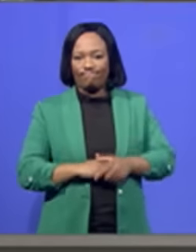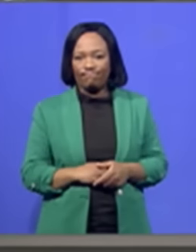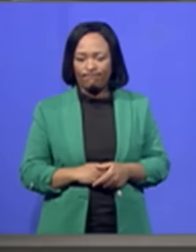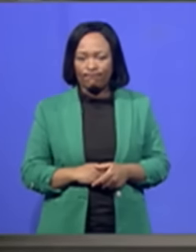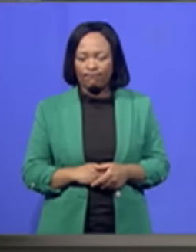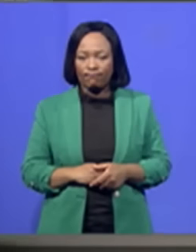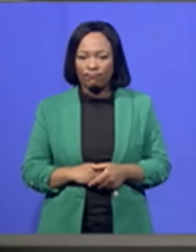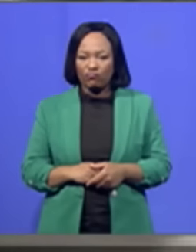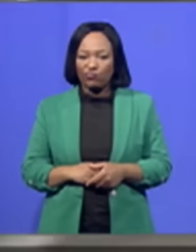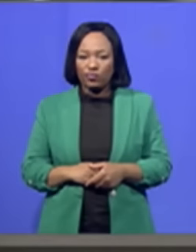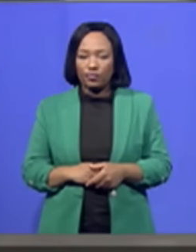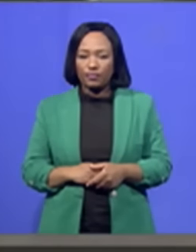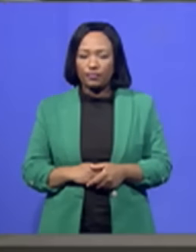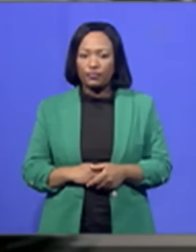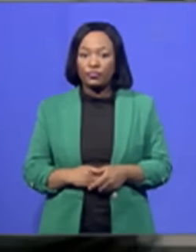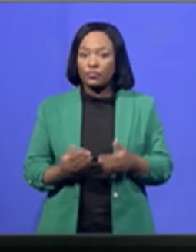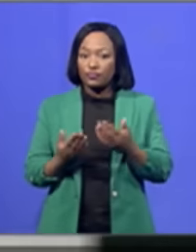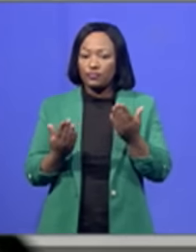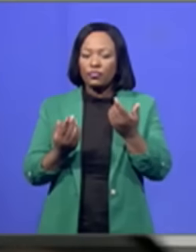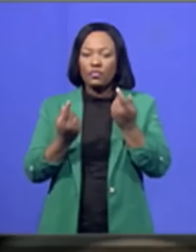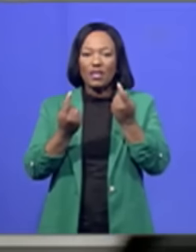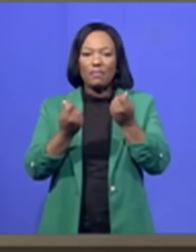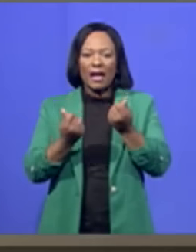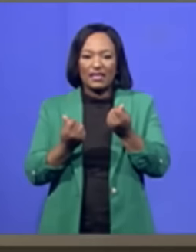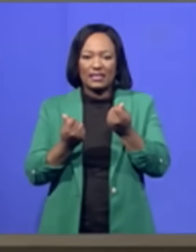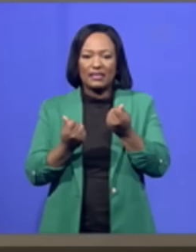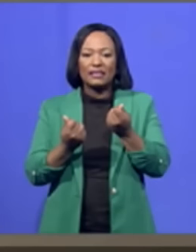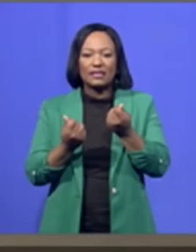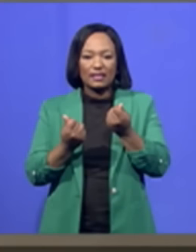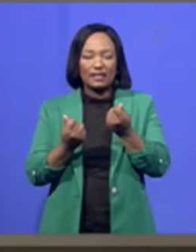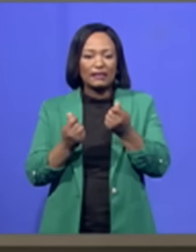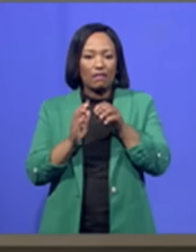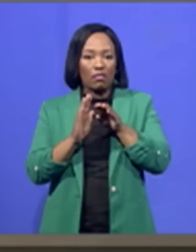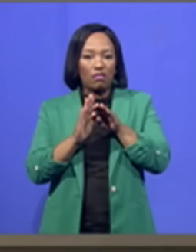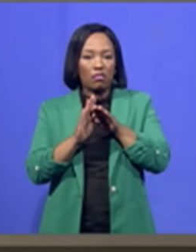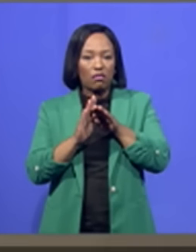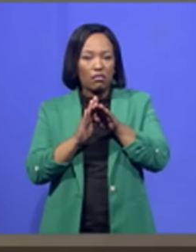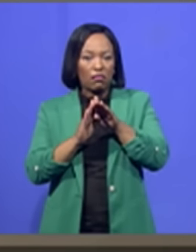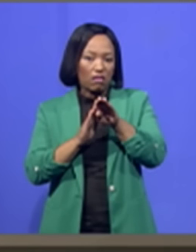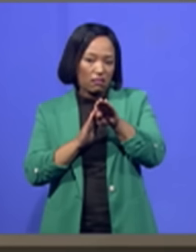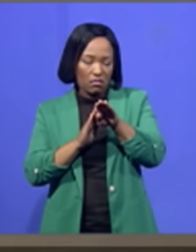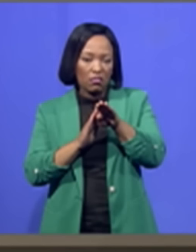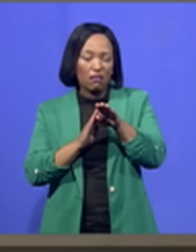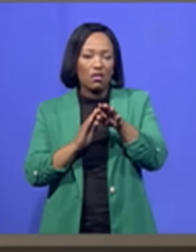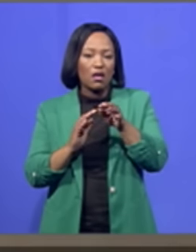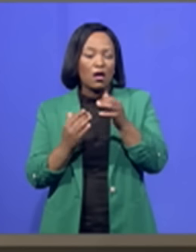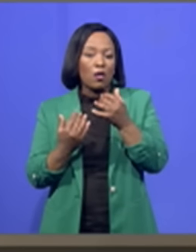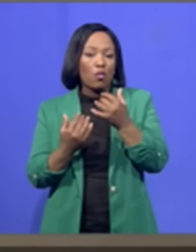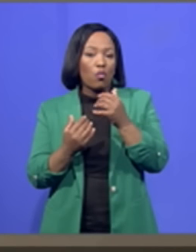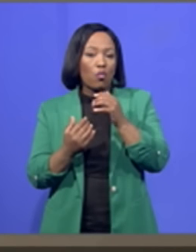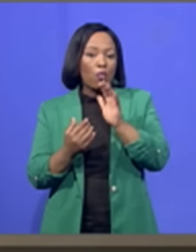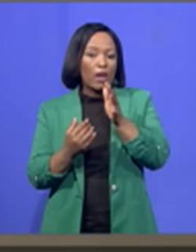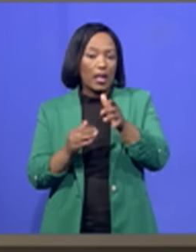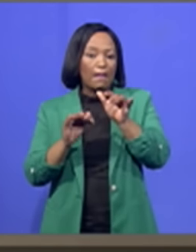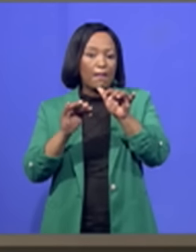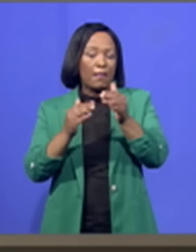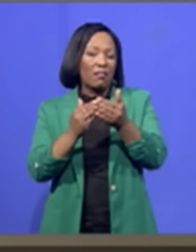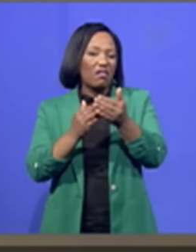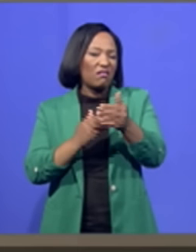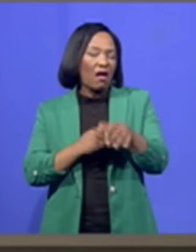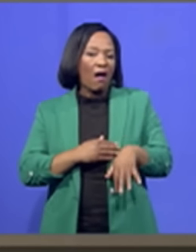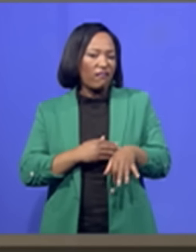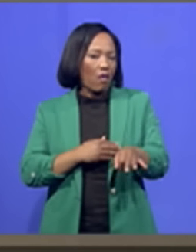Continue to see prices moving in the direction that they've generally been moving in. We're going to get to a point where commuters and consumers can no longer